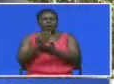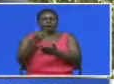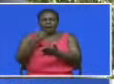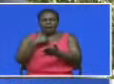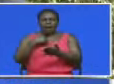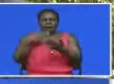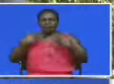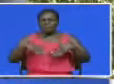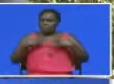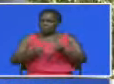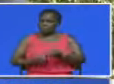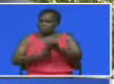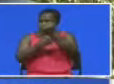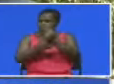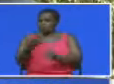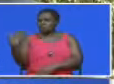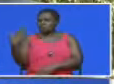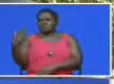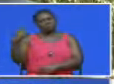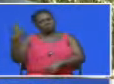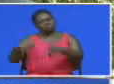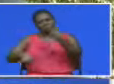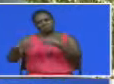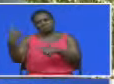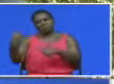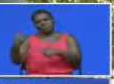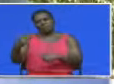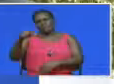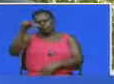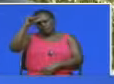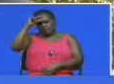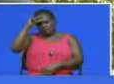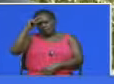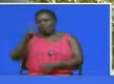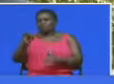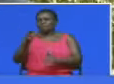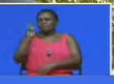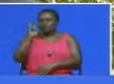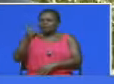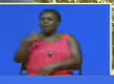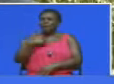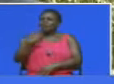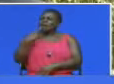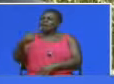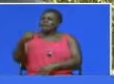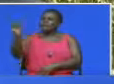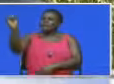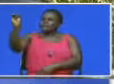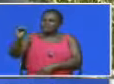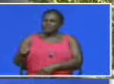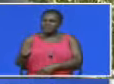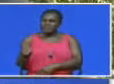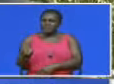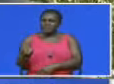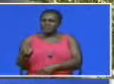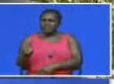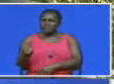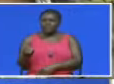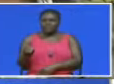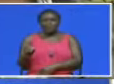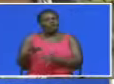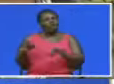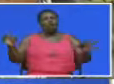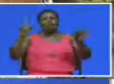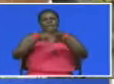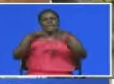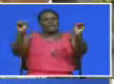number of people then support the document, then it has to go. Because otherwise then, if we are looking for 100% consensus, it might take us ages.